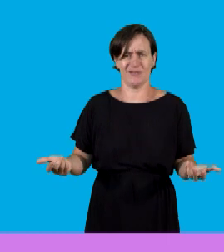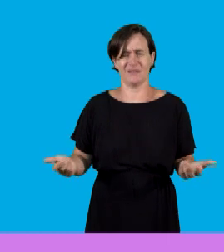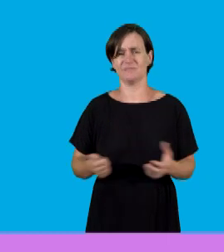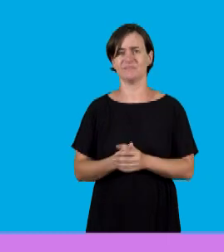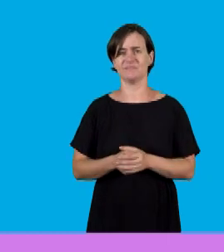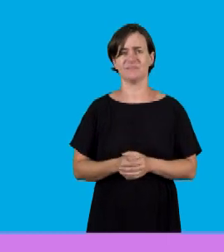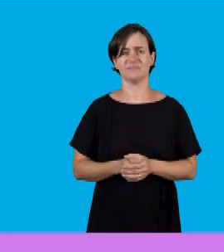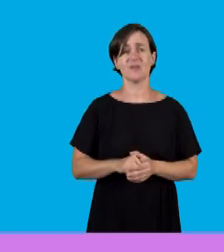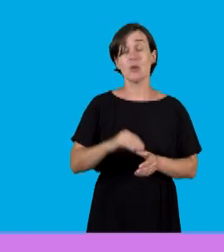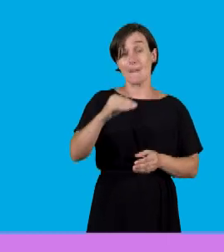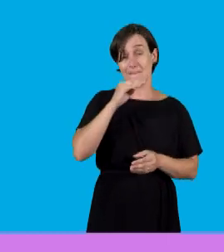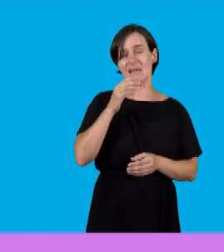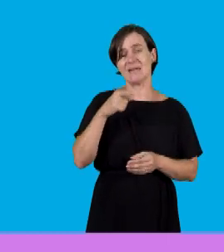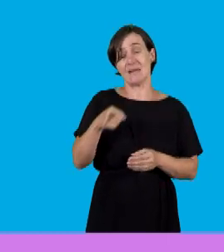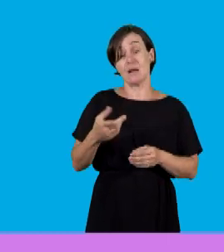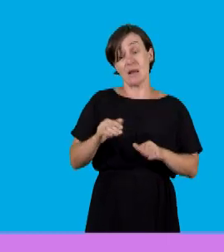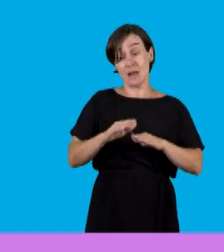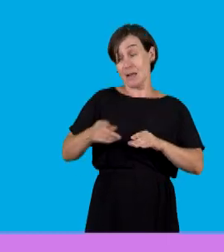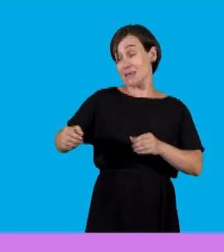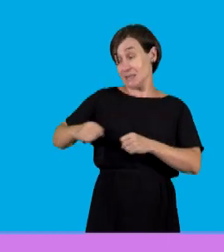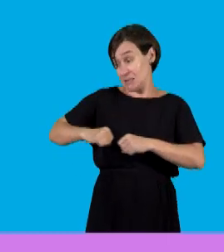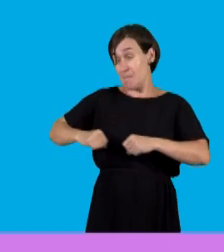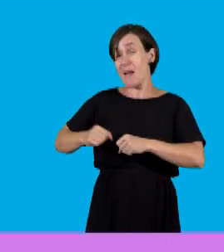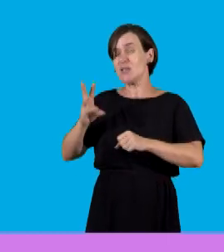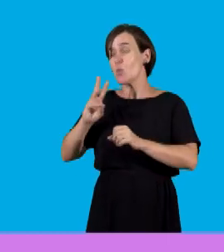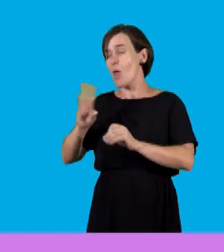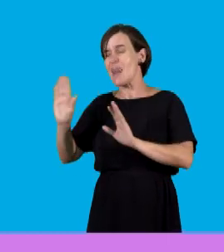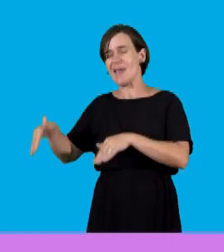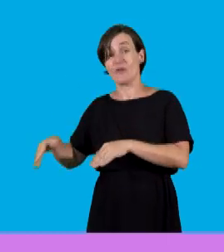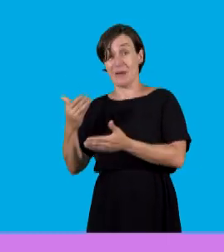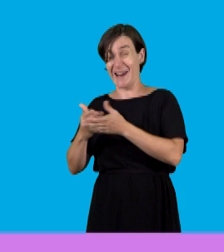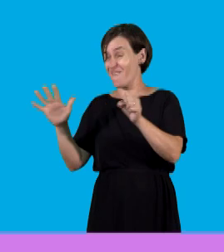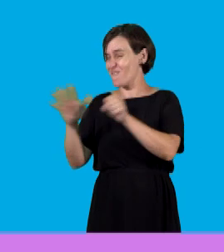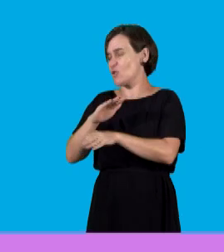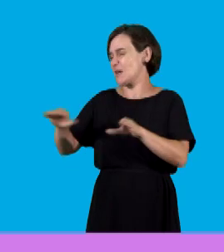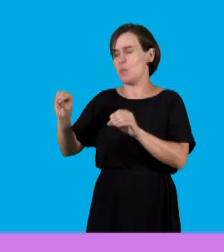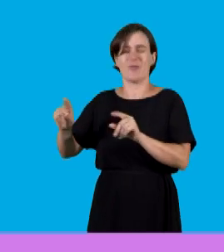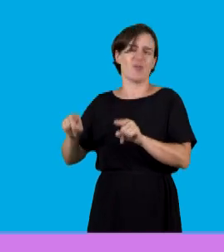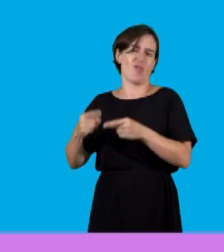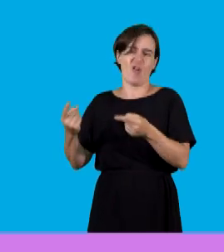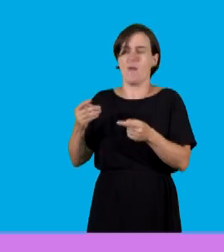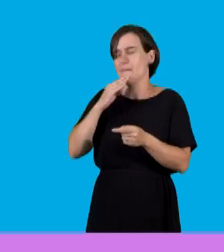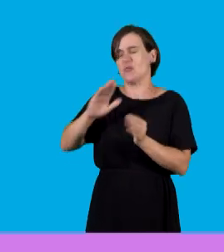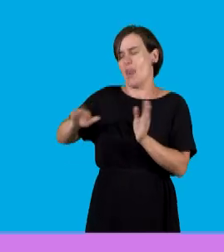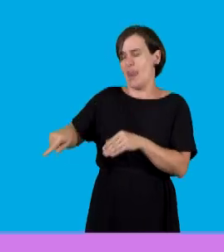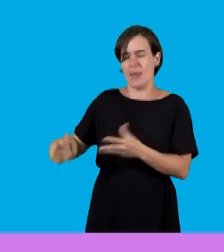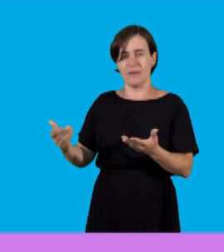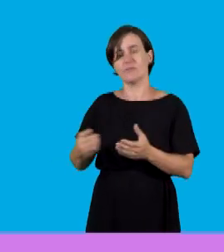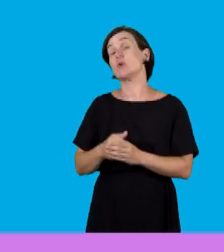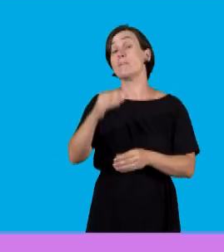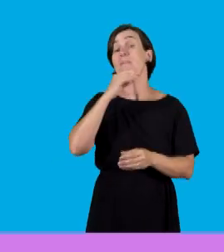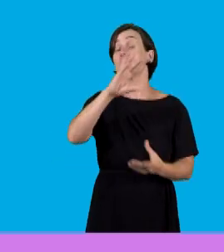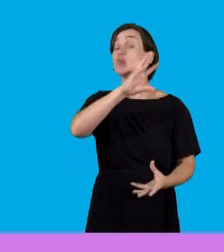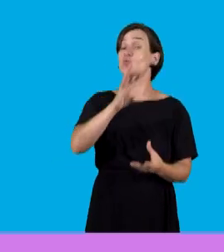still will be a bit of space left, but that space will not accommodate one full table. So the number of full tables that can be accommodated in that